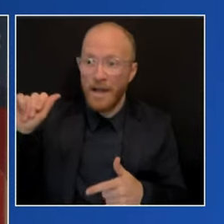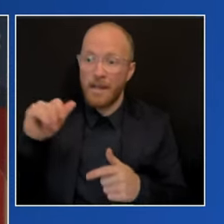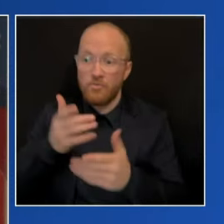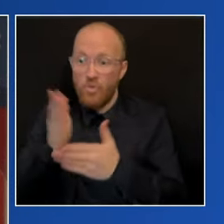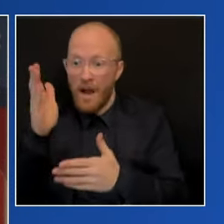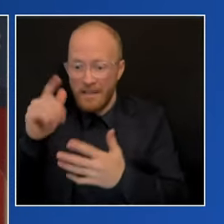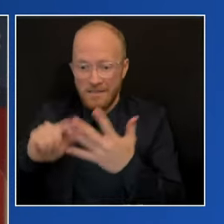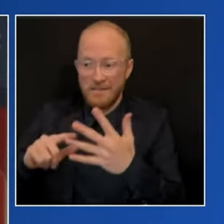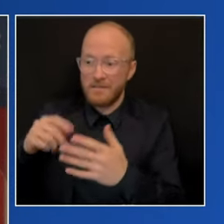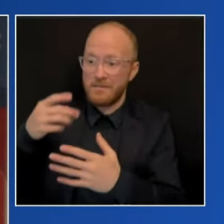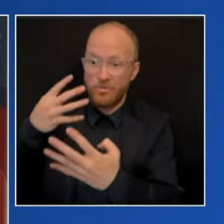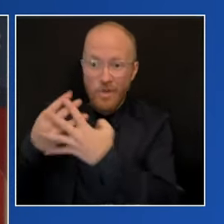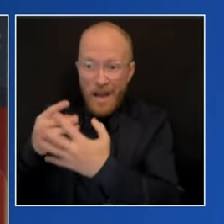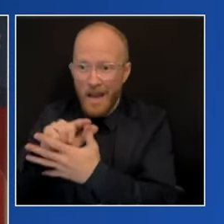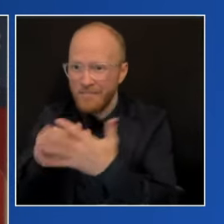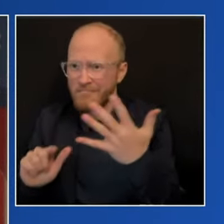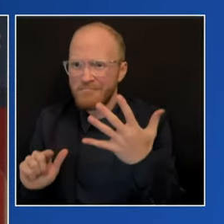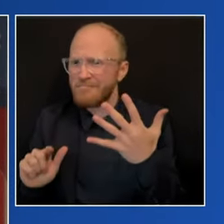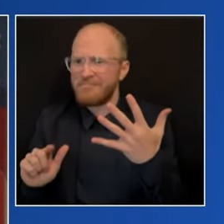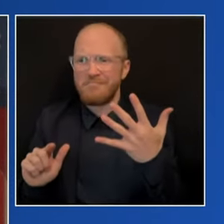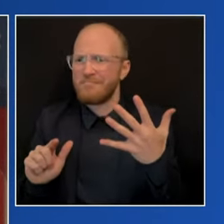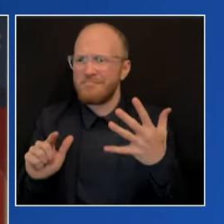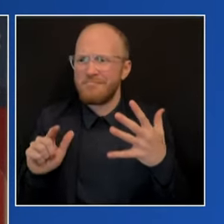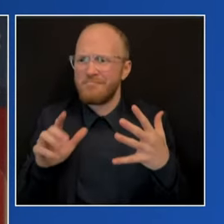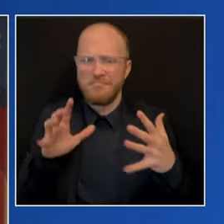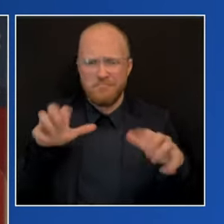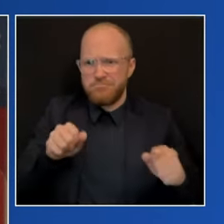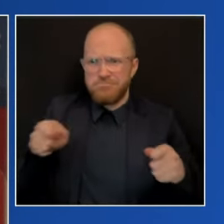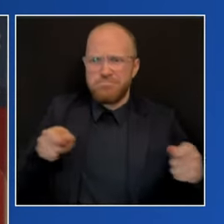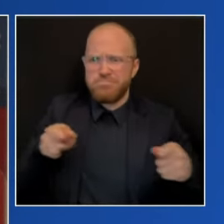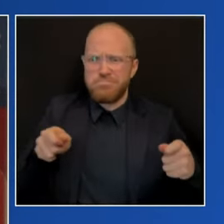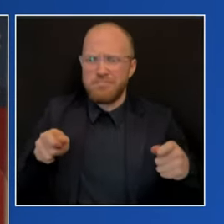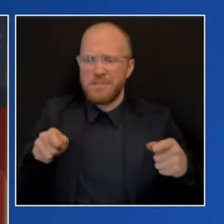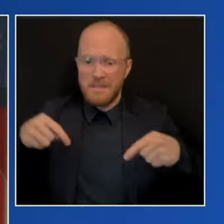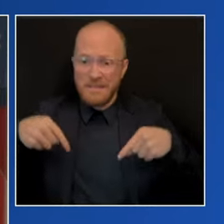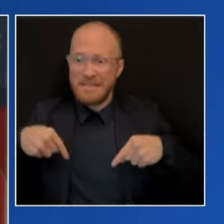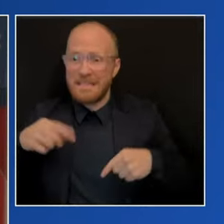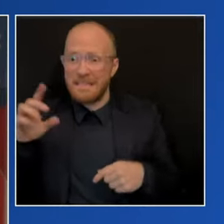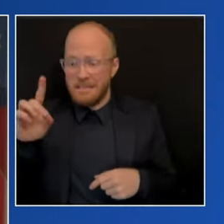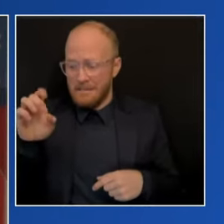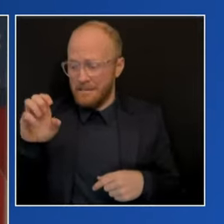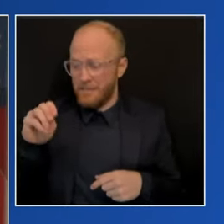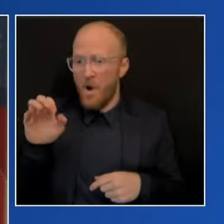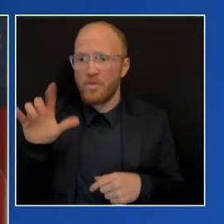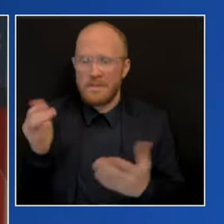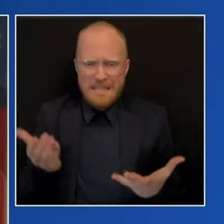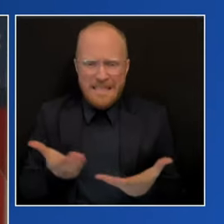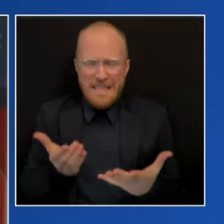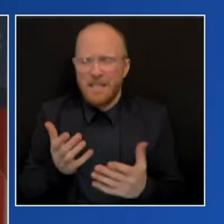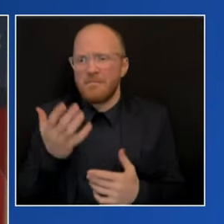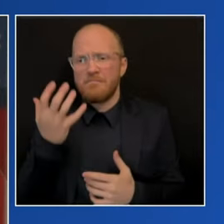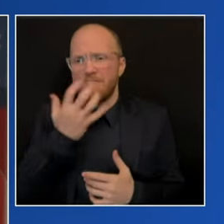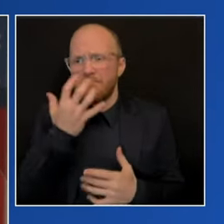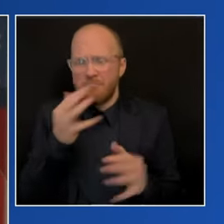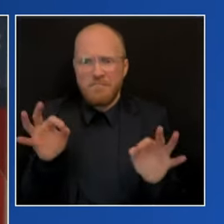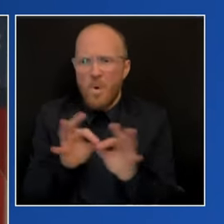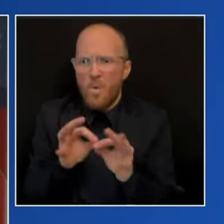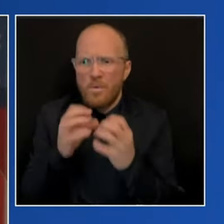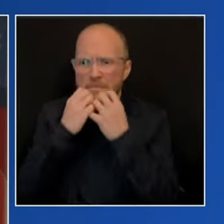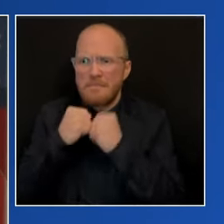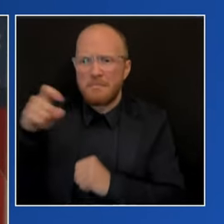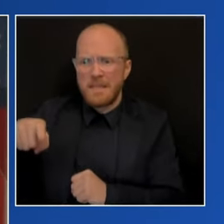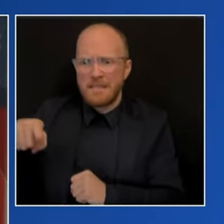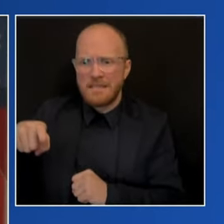It's true. The push and pull of American history is not a fairy tale. Every stride forward in America is met with